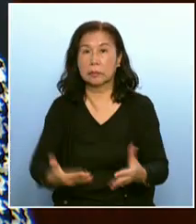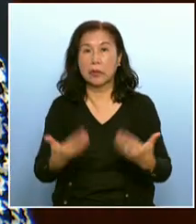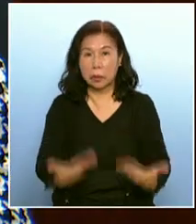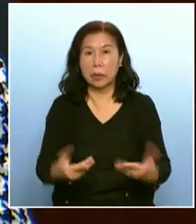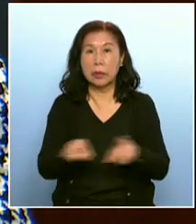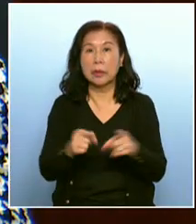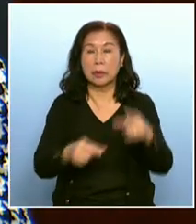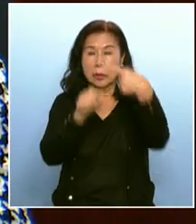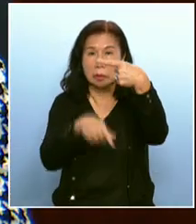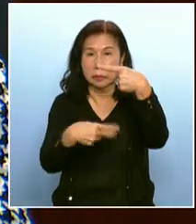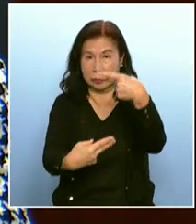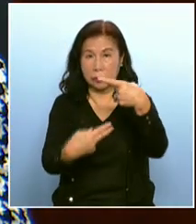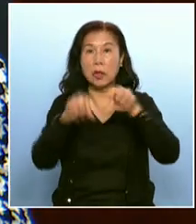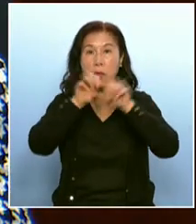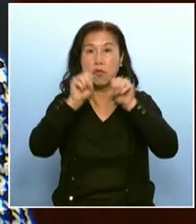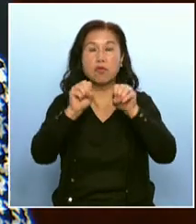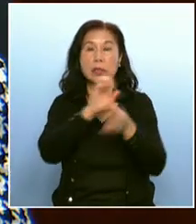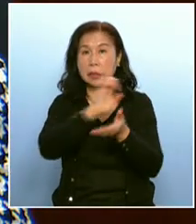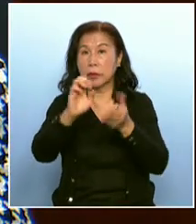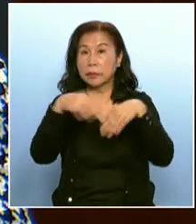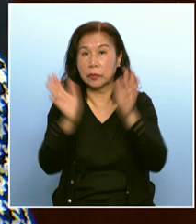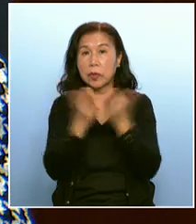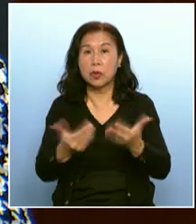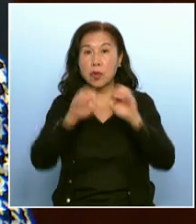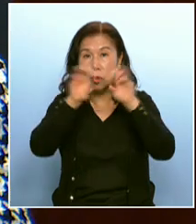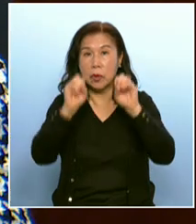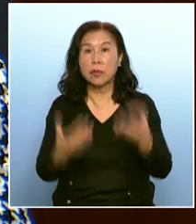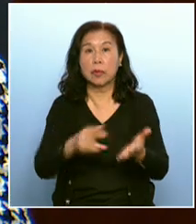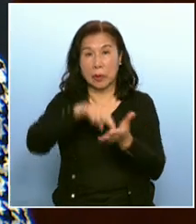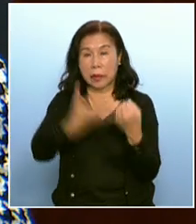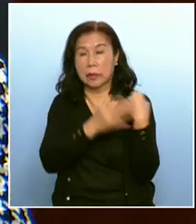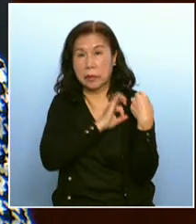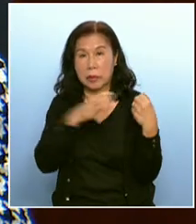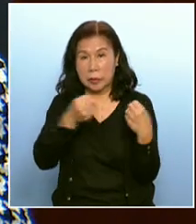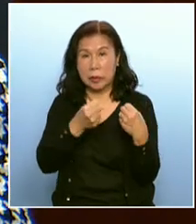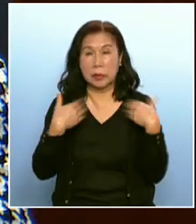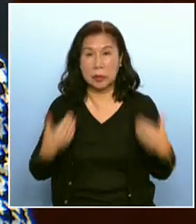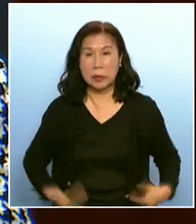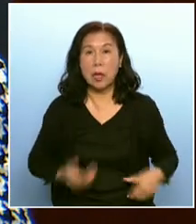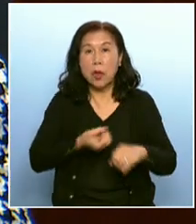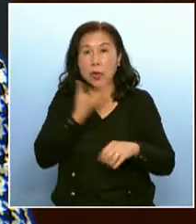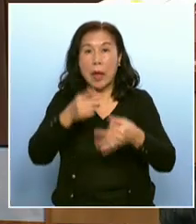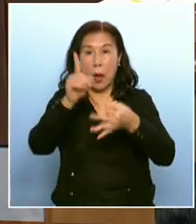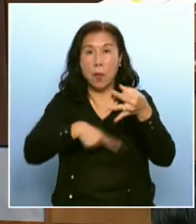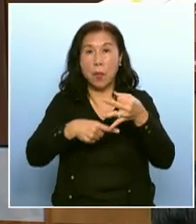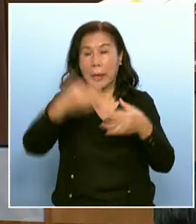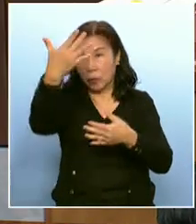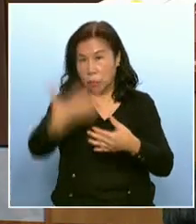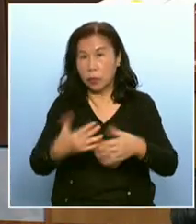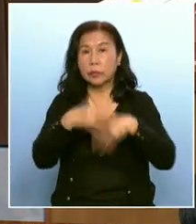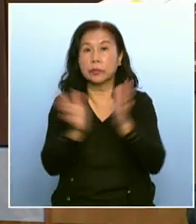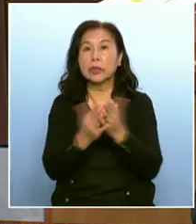It stipulates that the LegCo secretary, that is me, will be responsible for conducting the